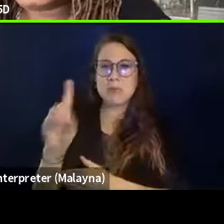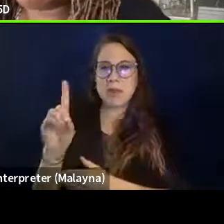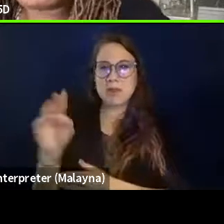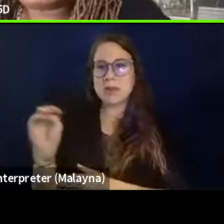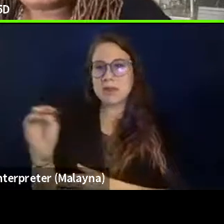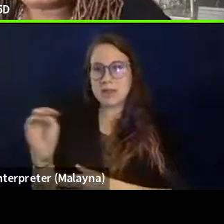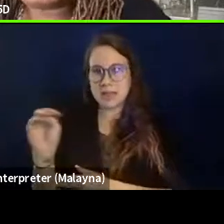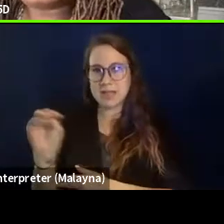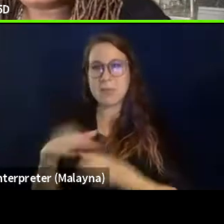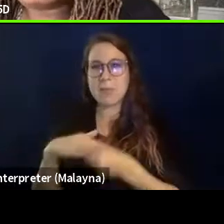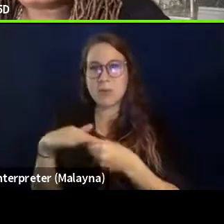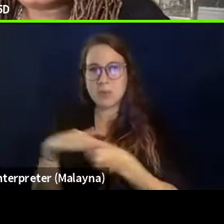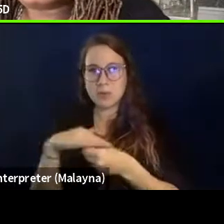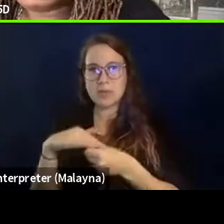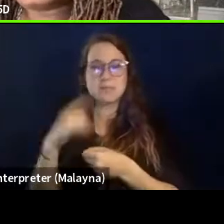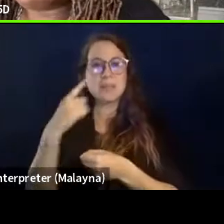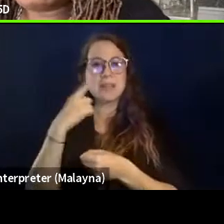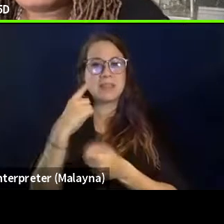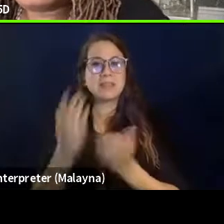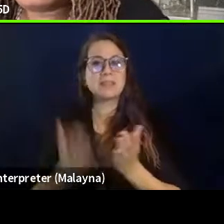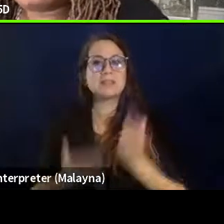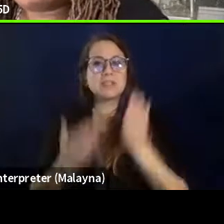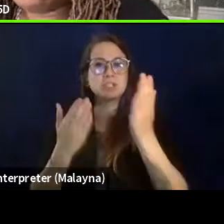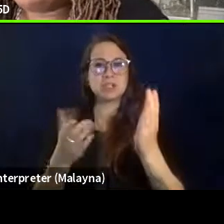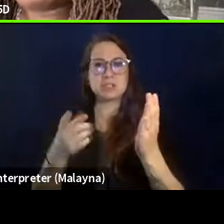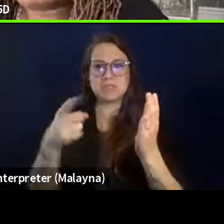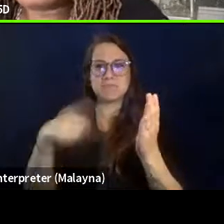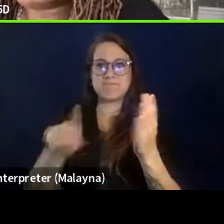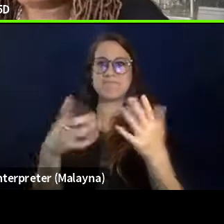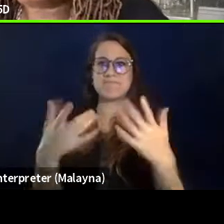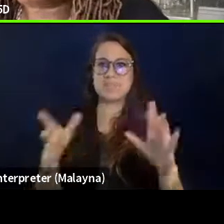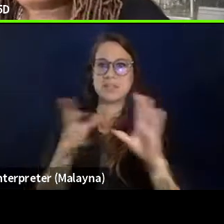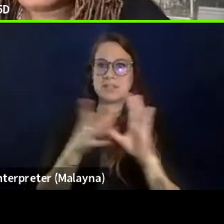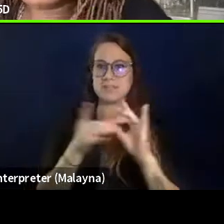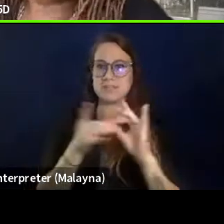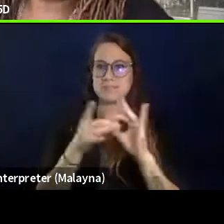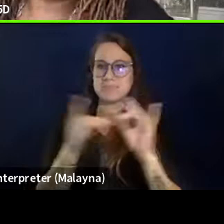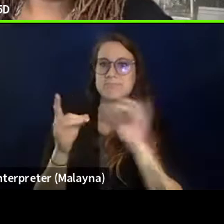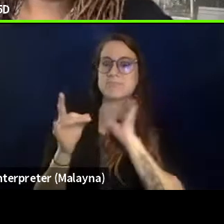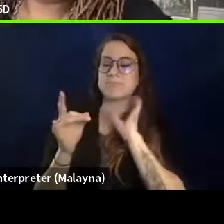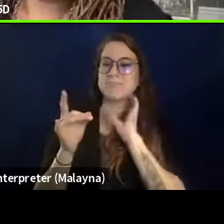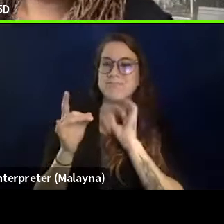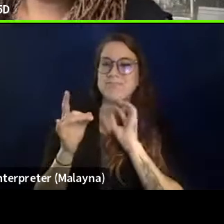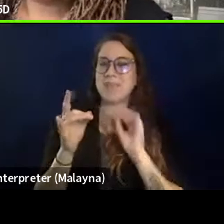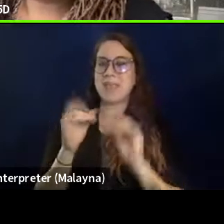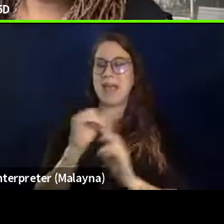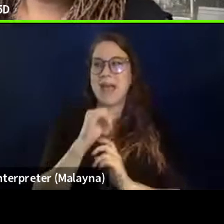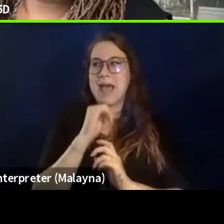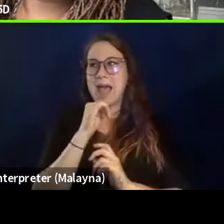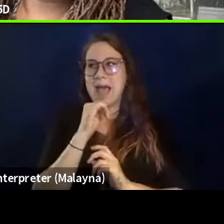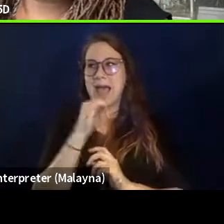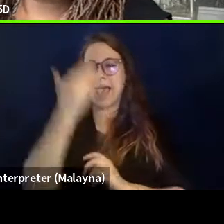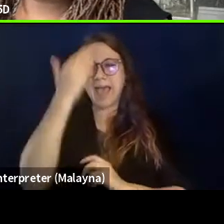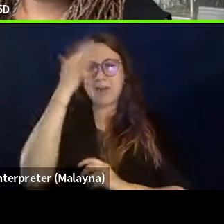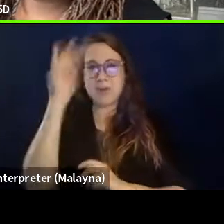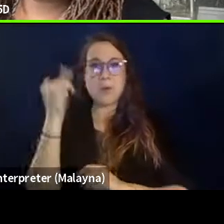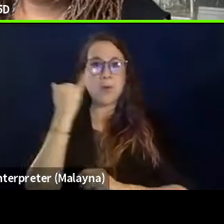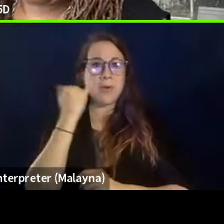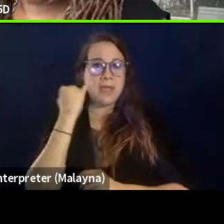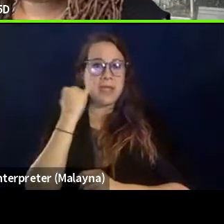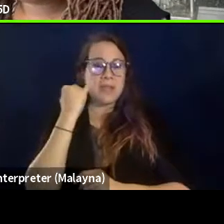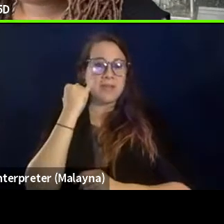location. But I think the suggestions that you've made here are worth looking into. I don't know that I think that